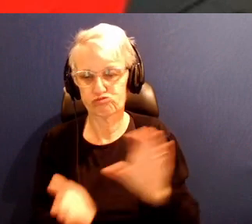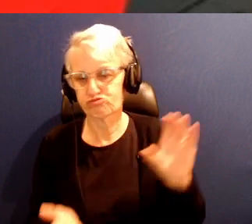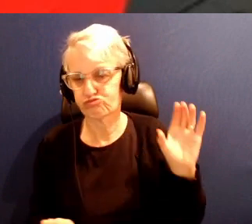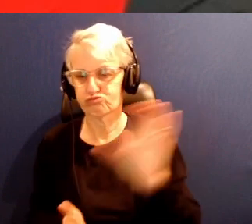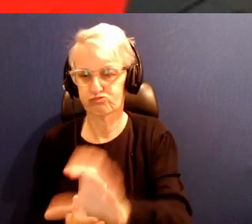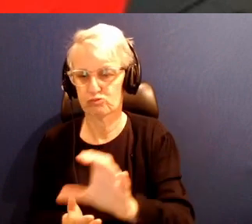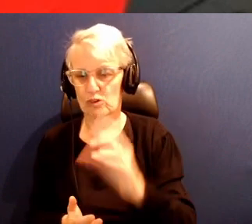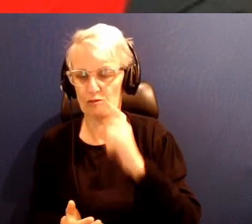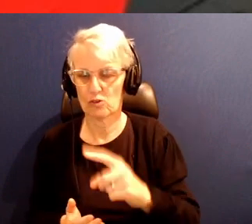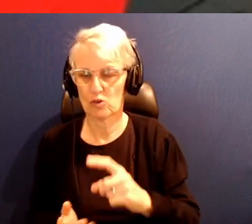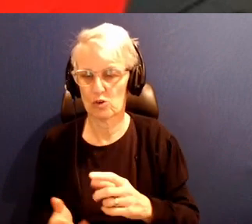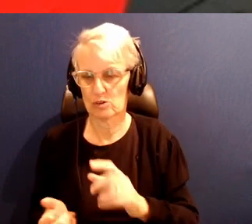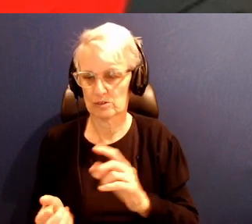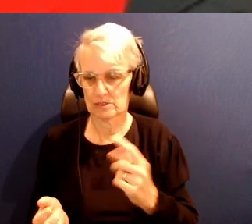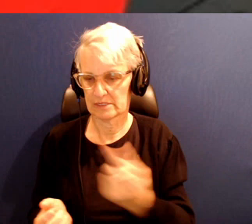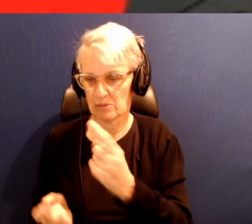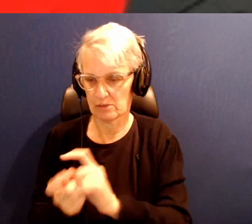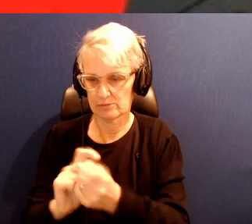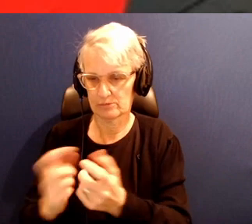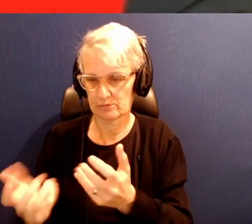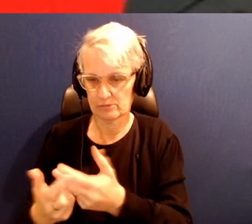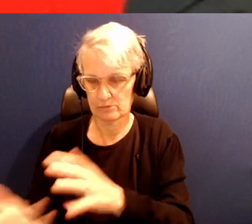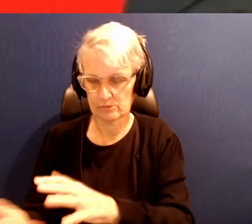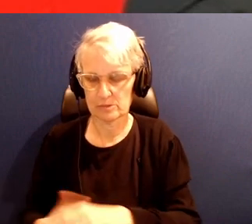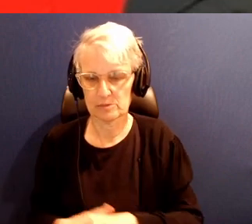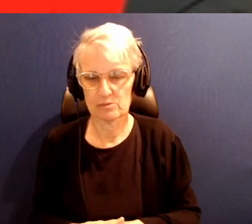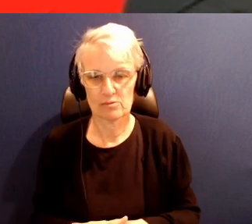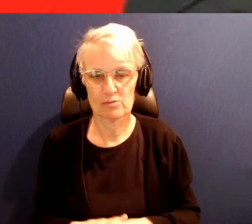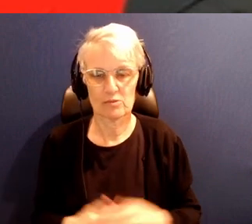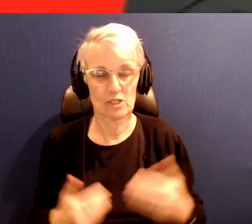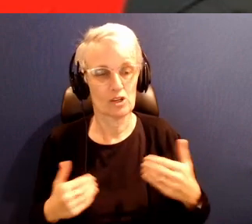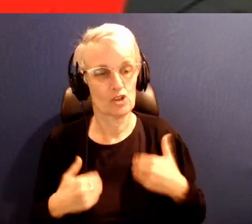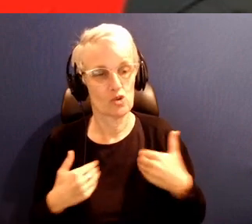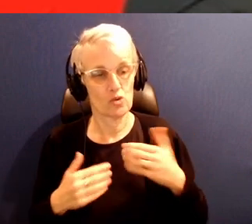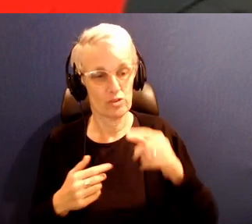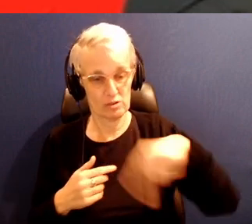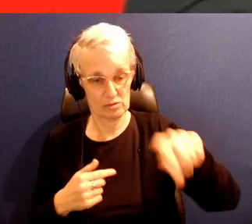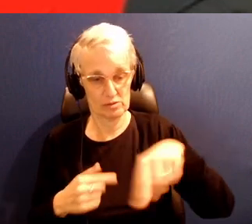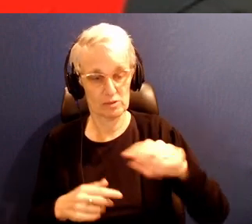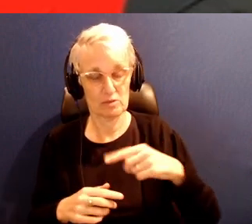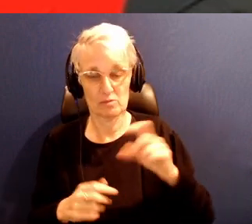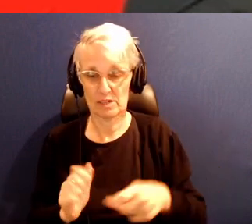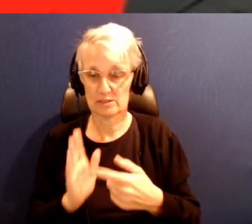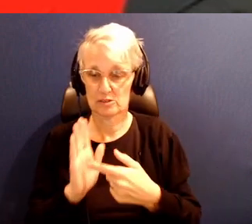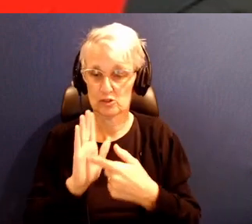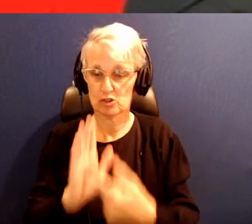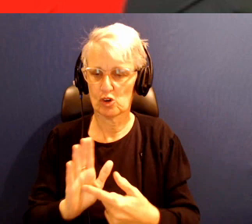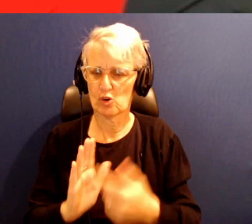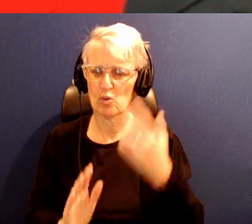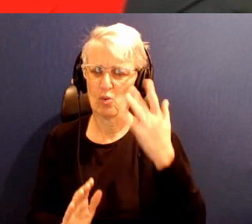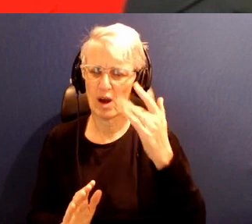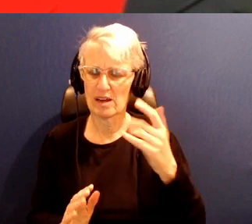lump sums to cover accommodation related costs. Based on the youth targeted, you must